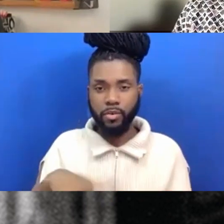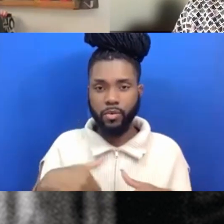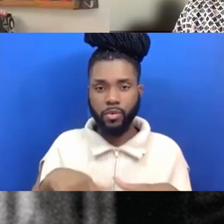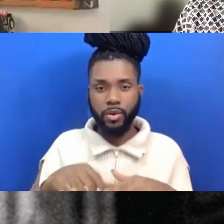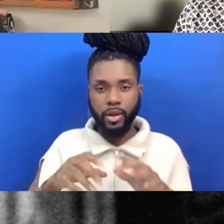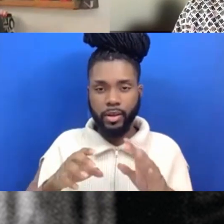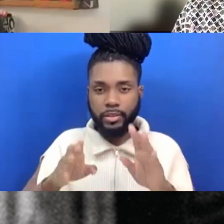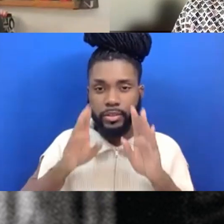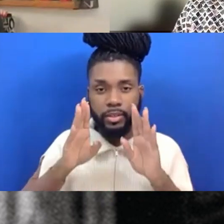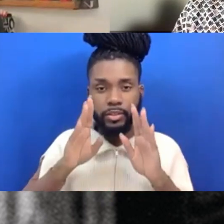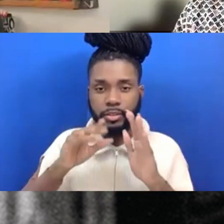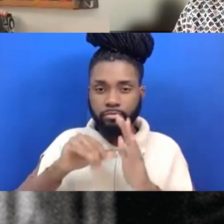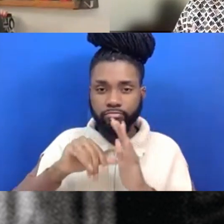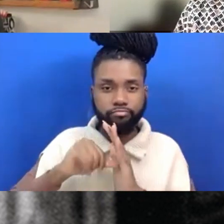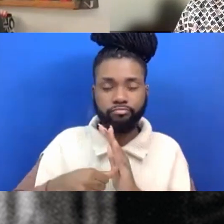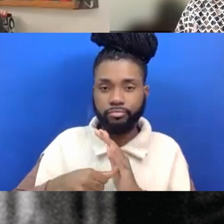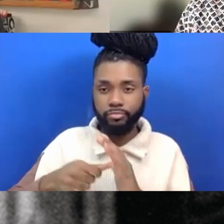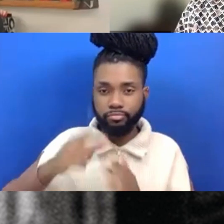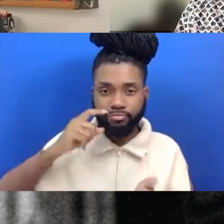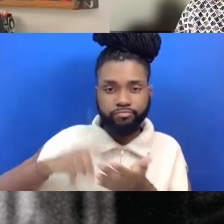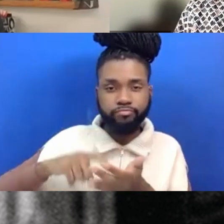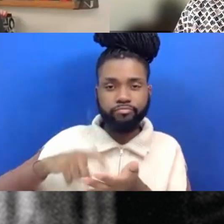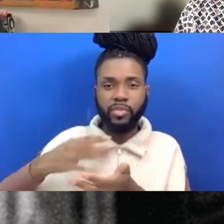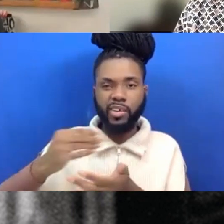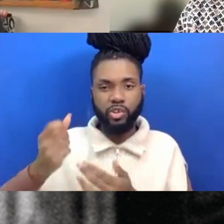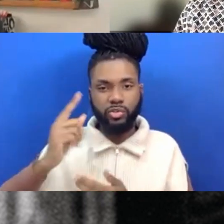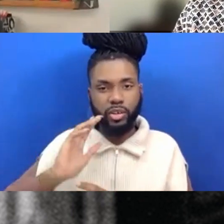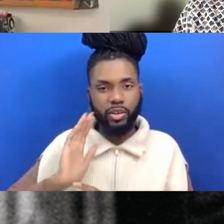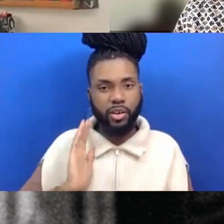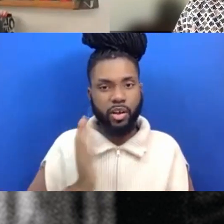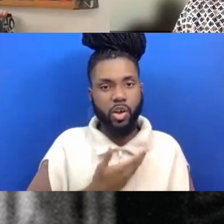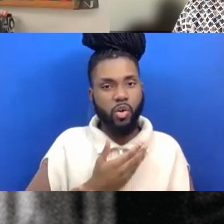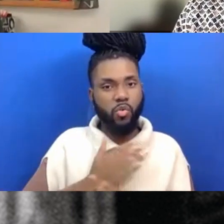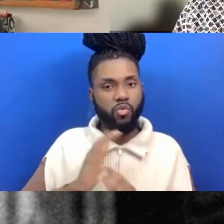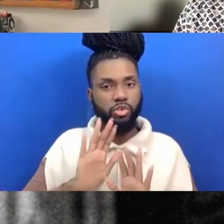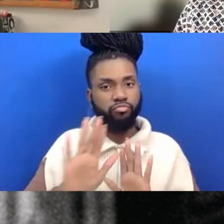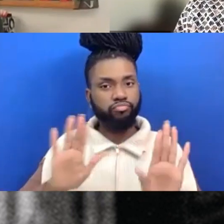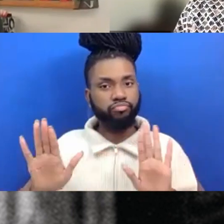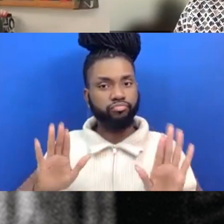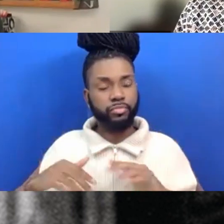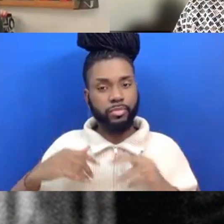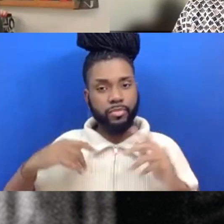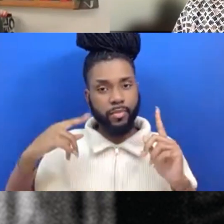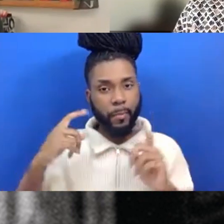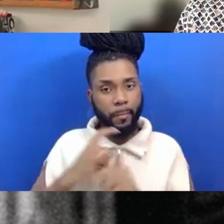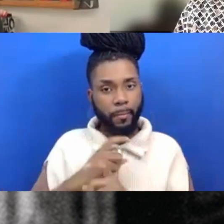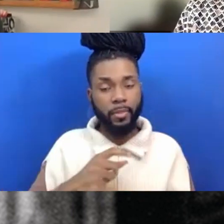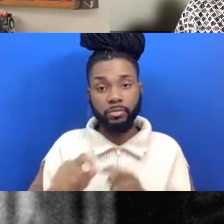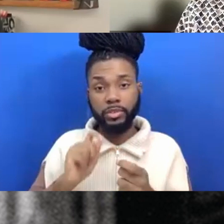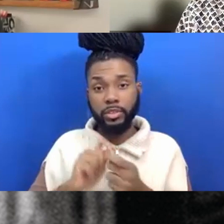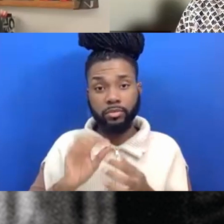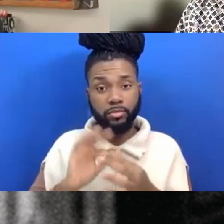to witnessing and understanding our complicities, particularly around questions of the art